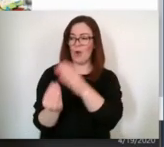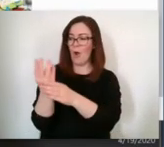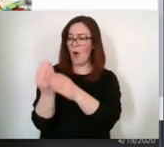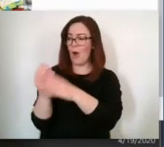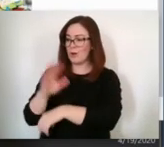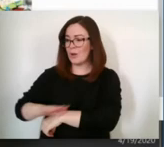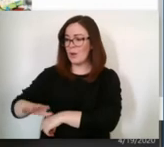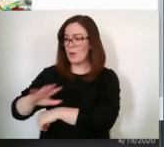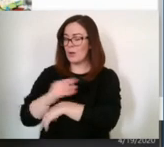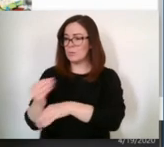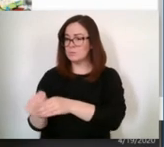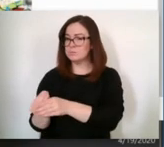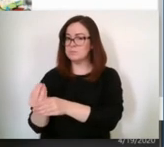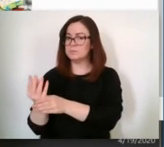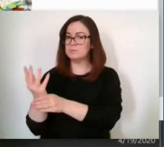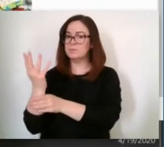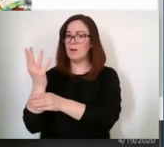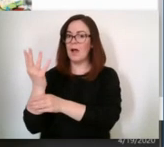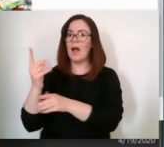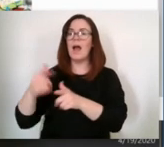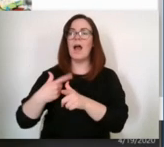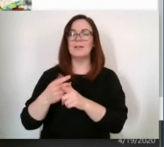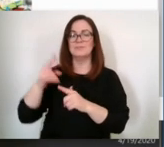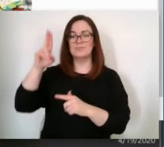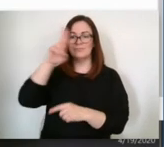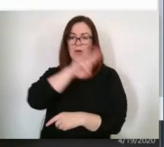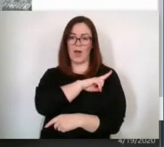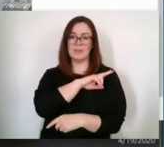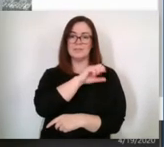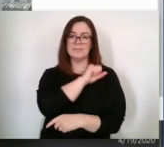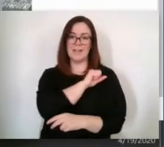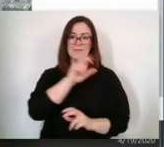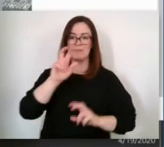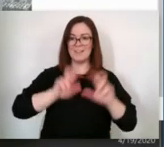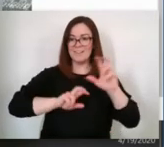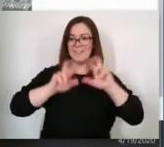just climbing up as he builds.